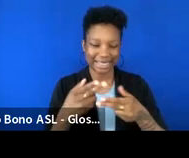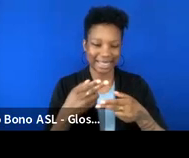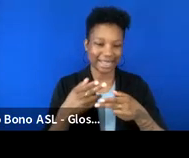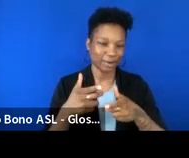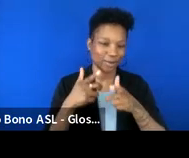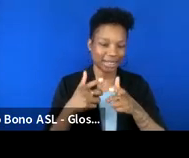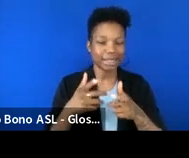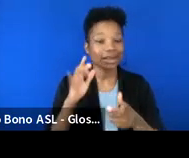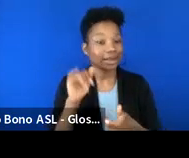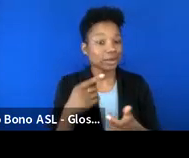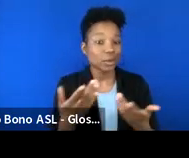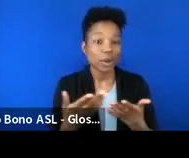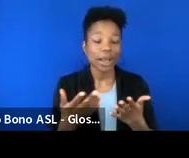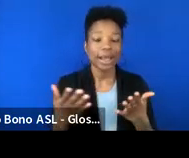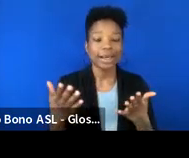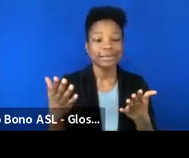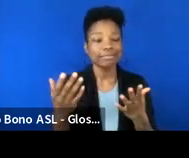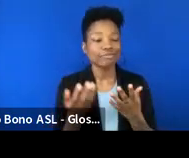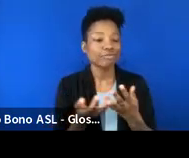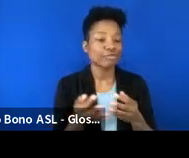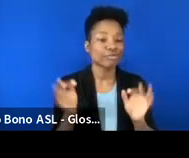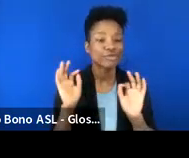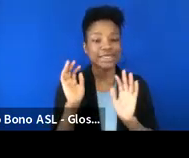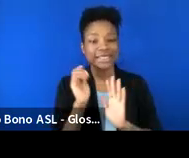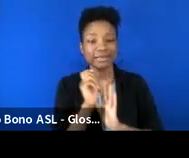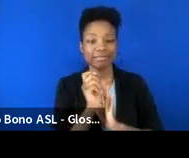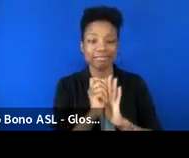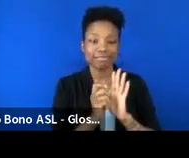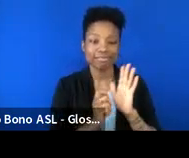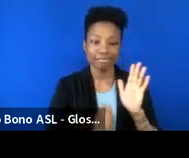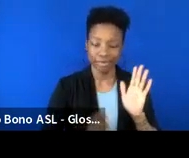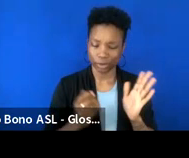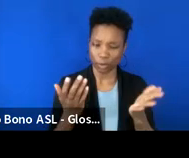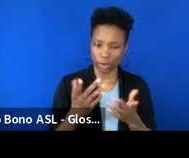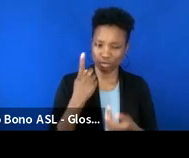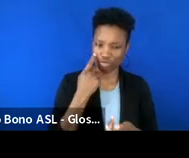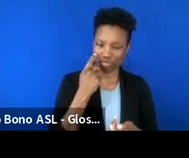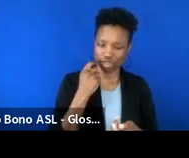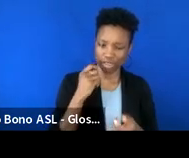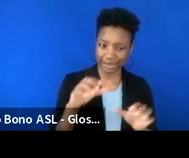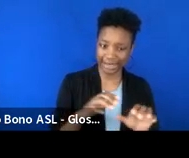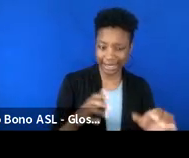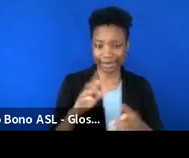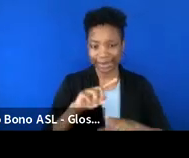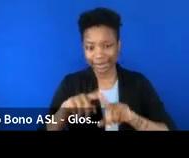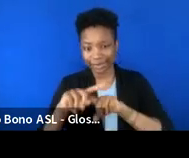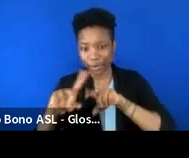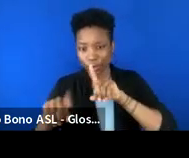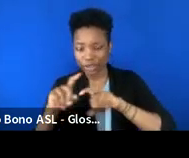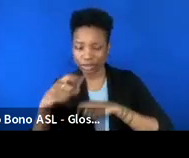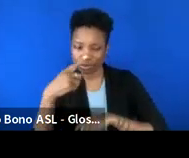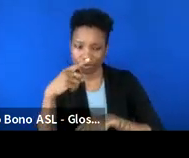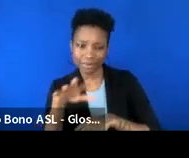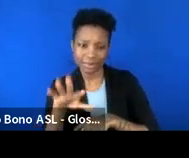write. So from what you just did, those questions you contemplated, can you pick 3 to 5 words from that answer that feel